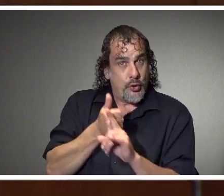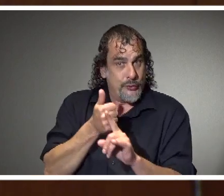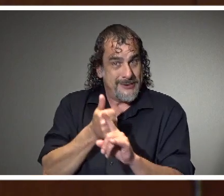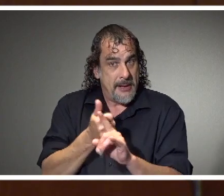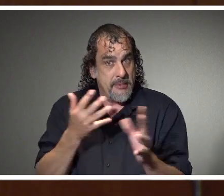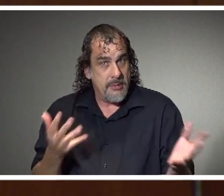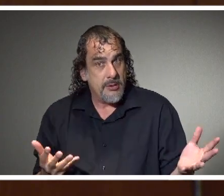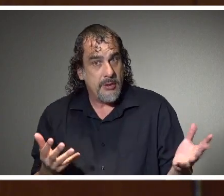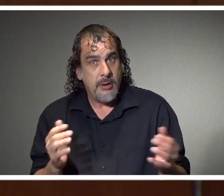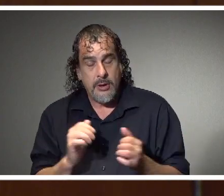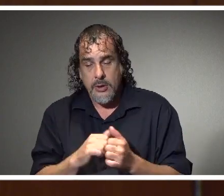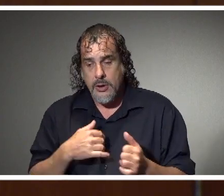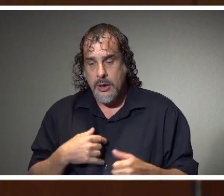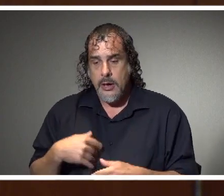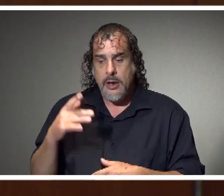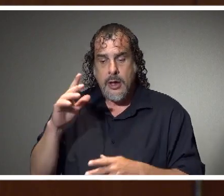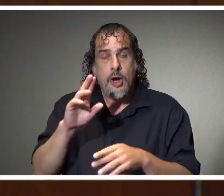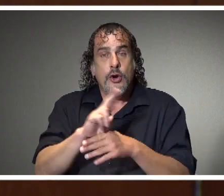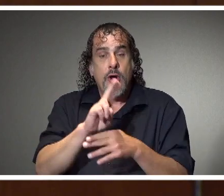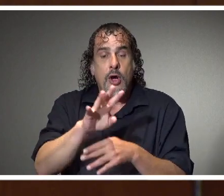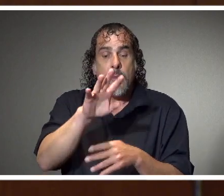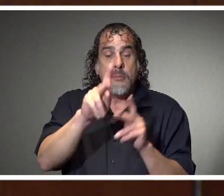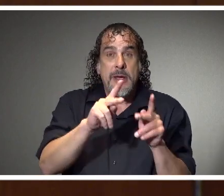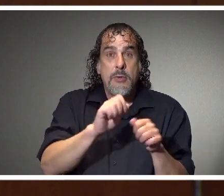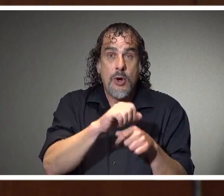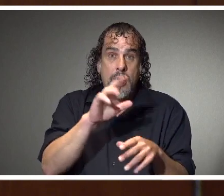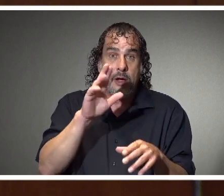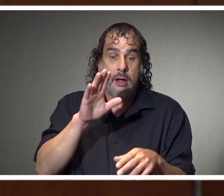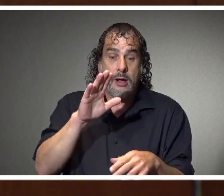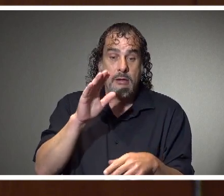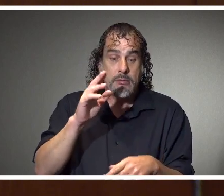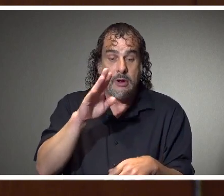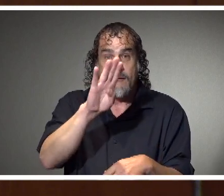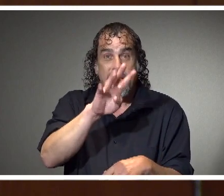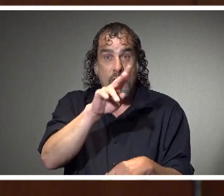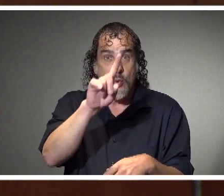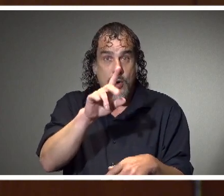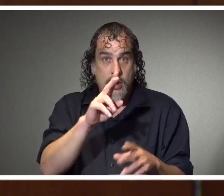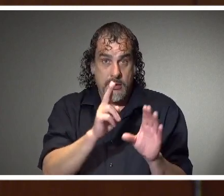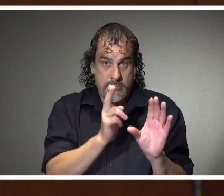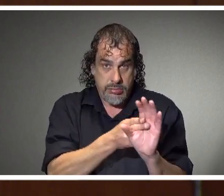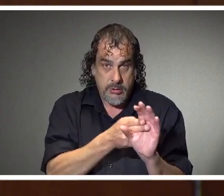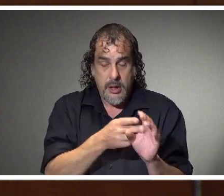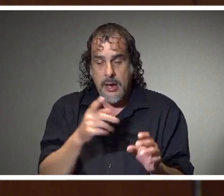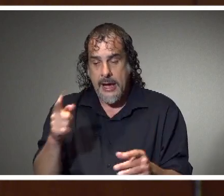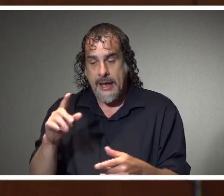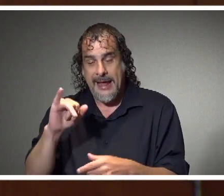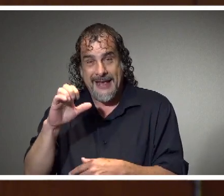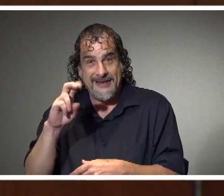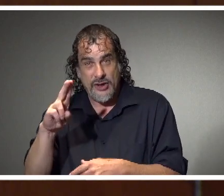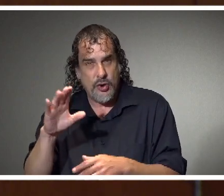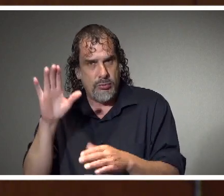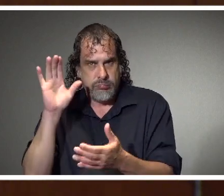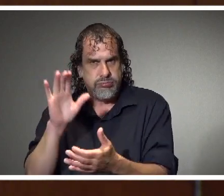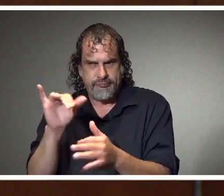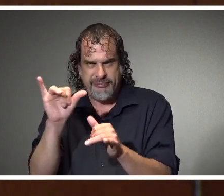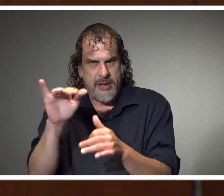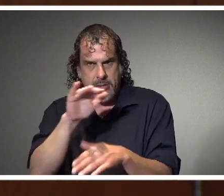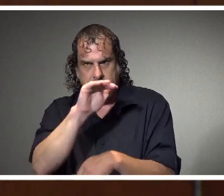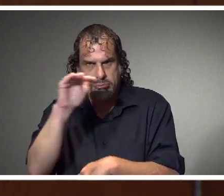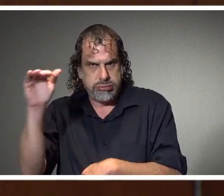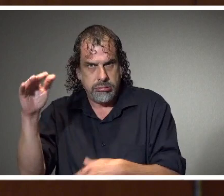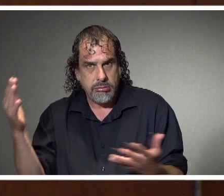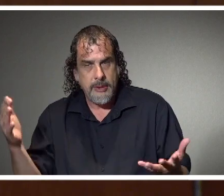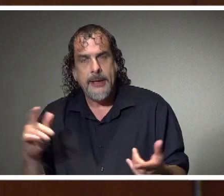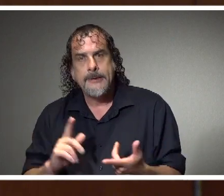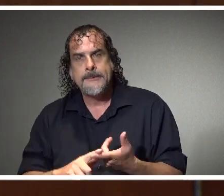of people in the hospital, 441, but that's relatively stable, as is the ICU total number. In regard to testing, we